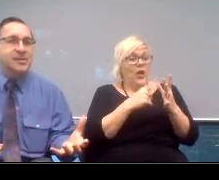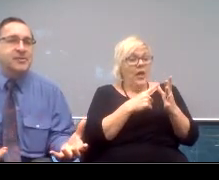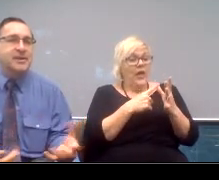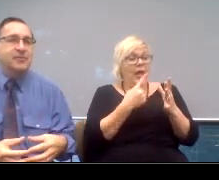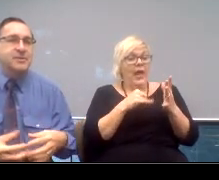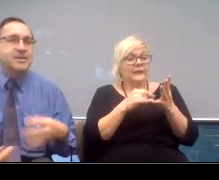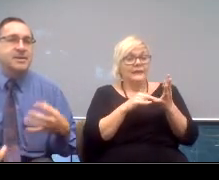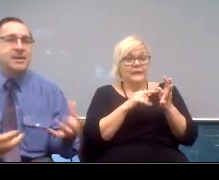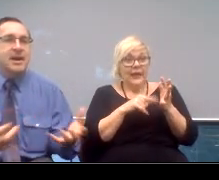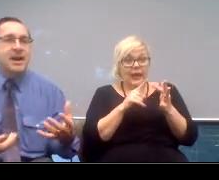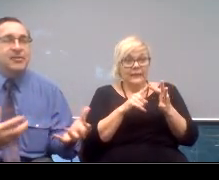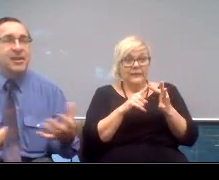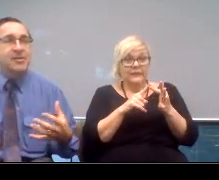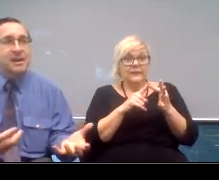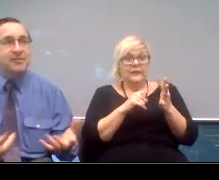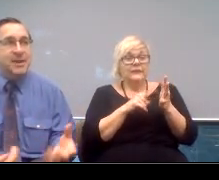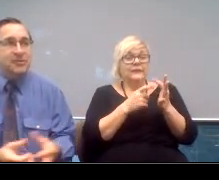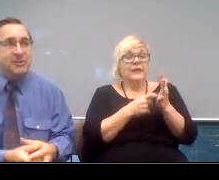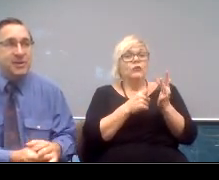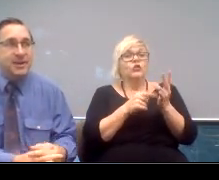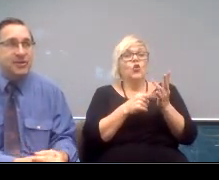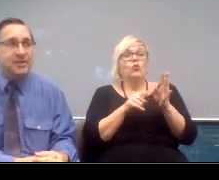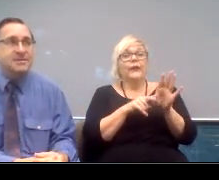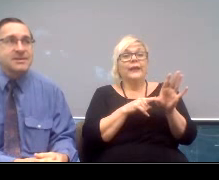state and territory governments are sharing